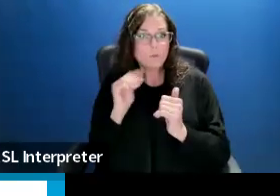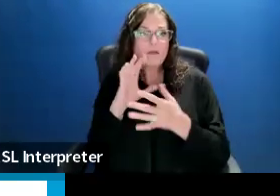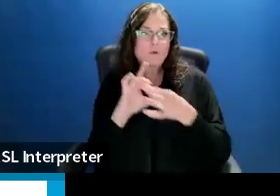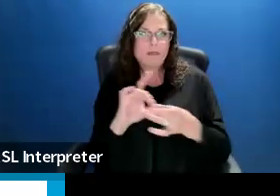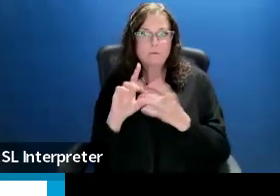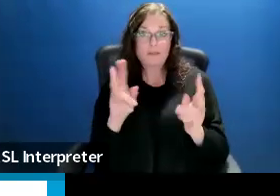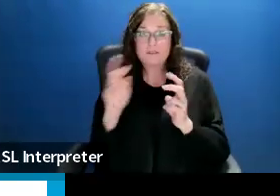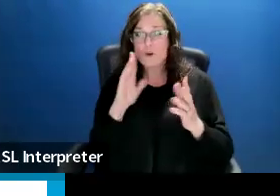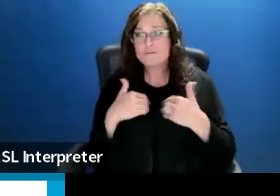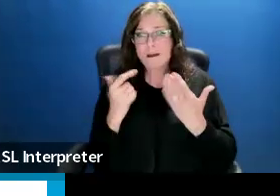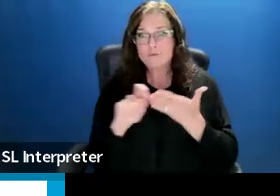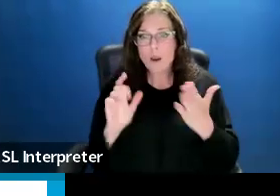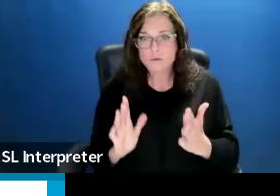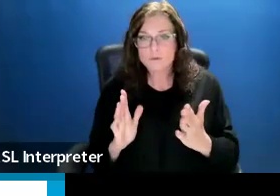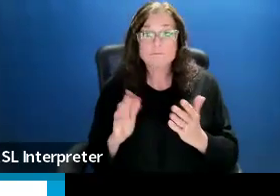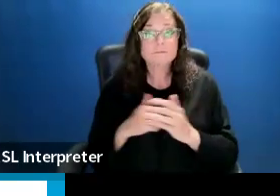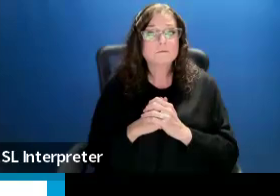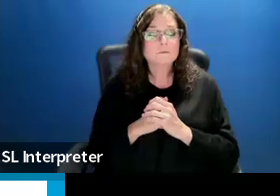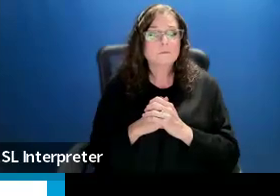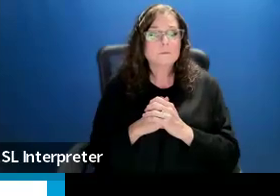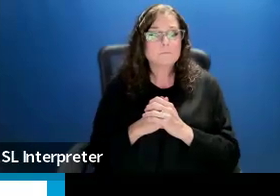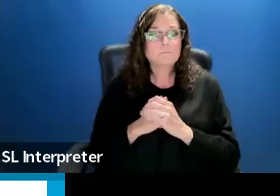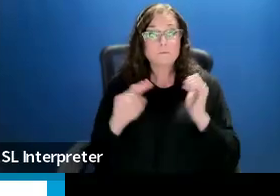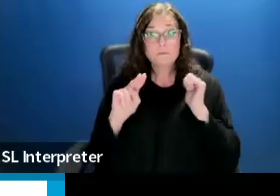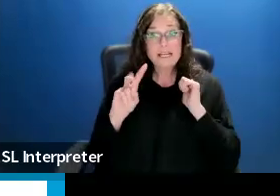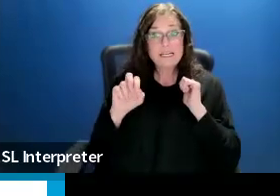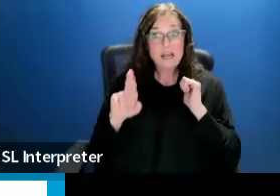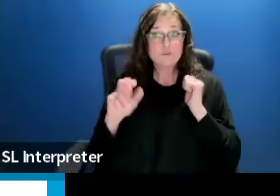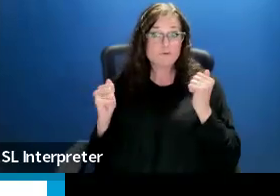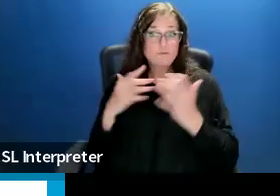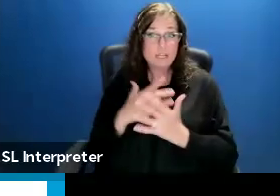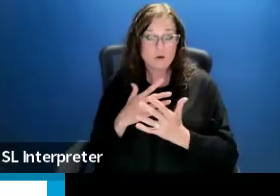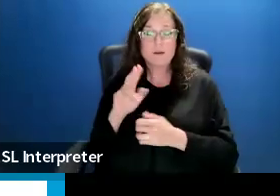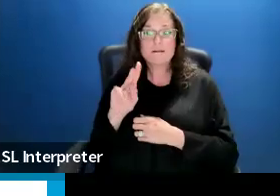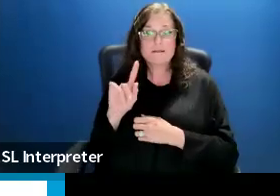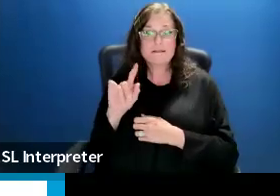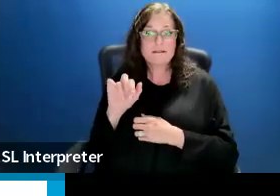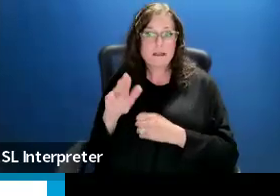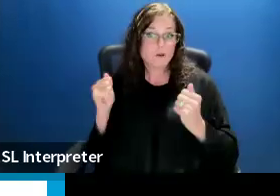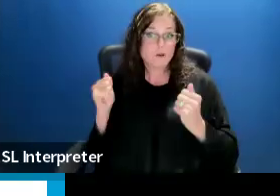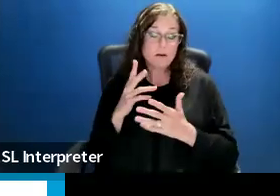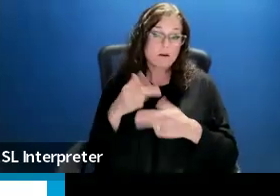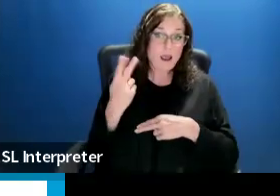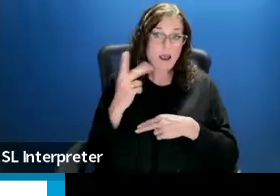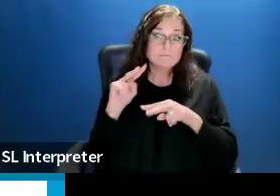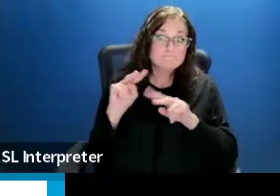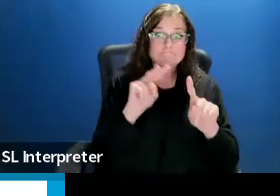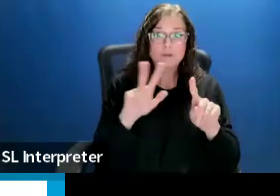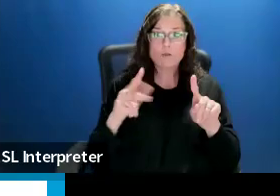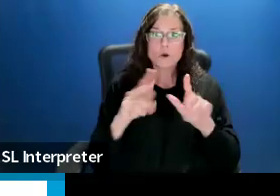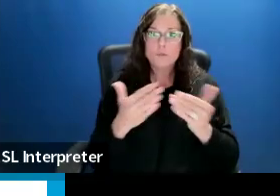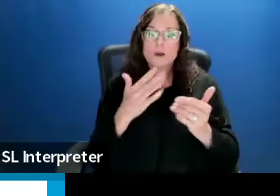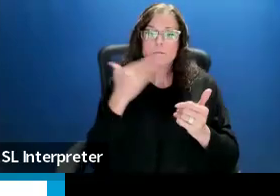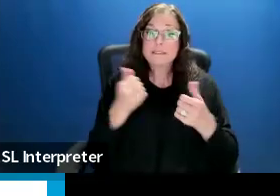young readers. Next slide. The Never Fear. The Never Fear is the highly anticipated third book in the